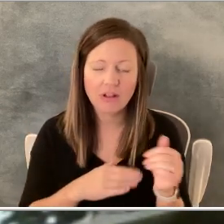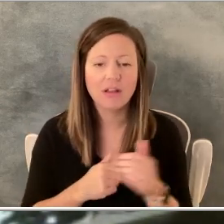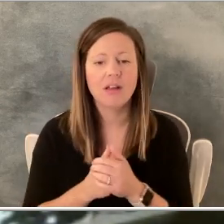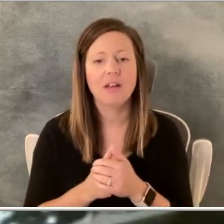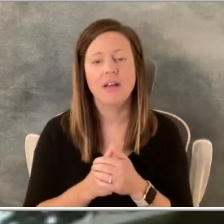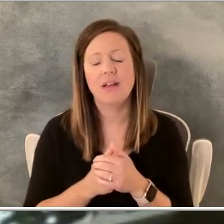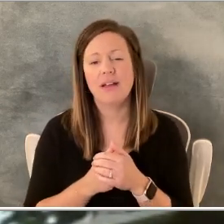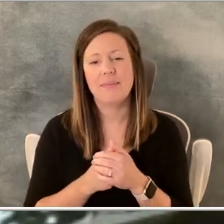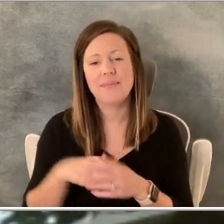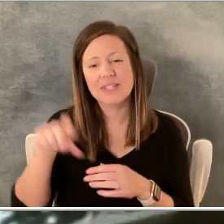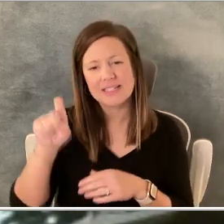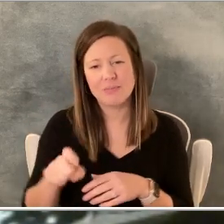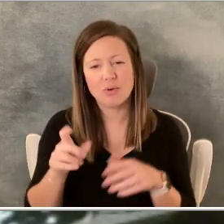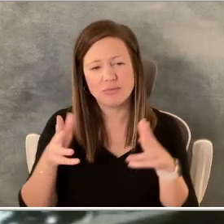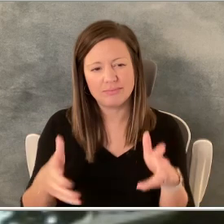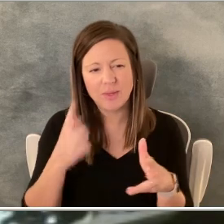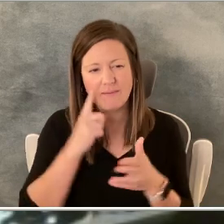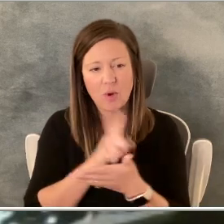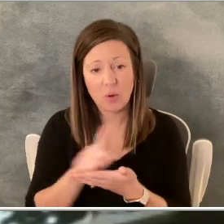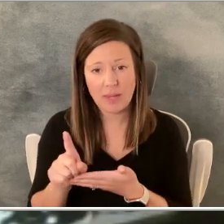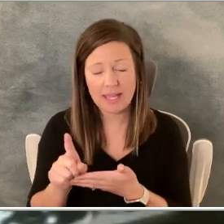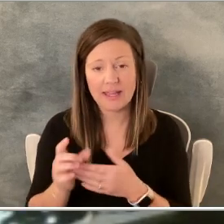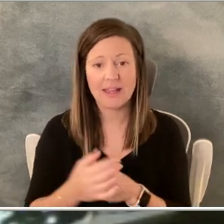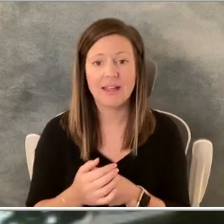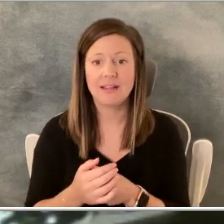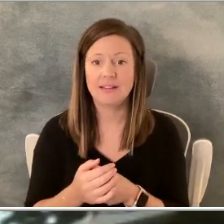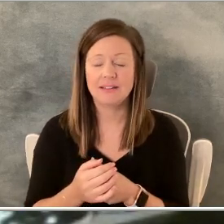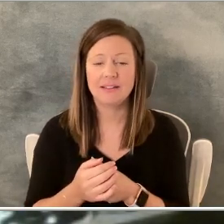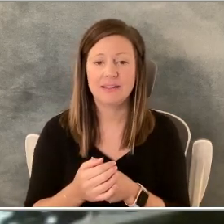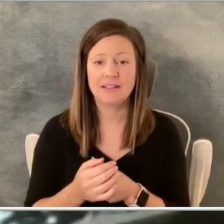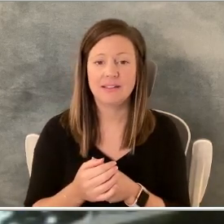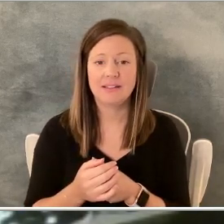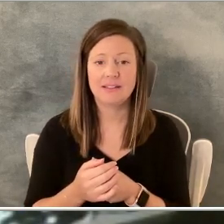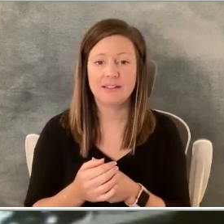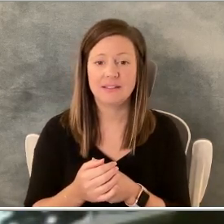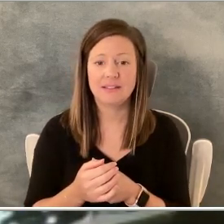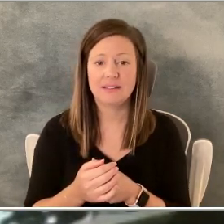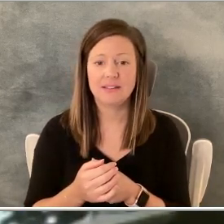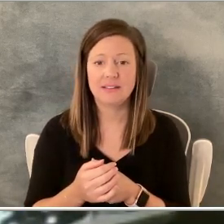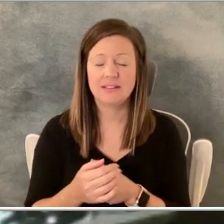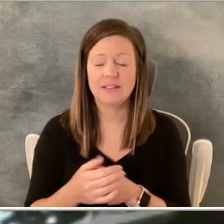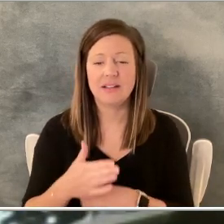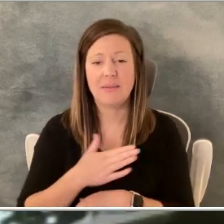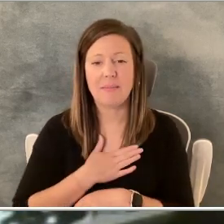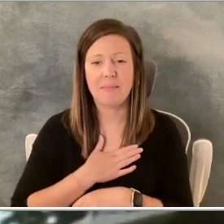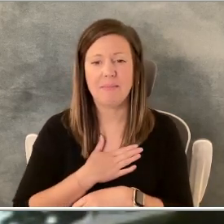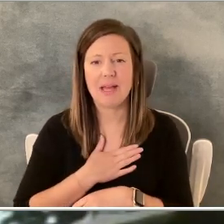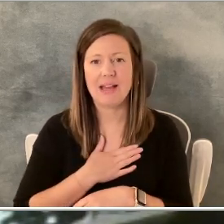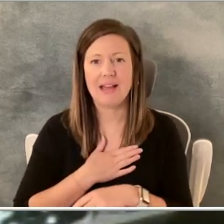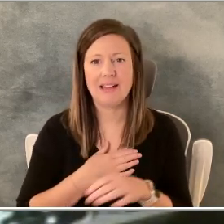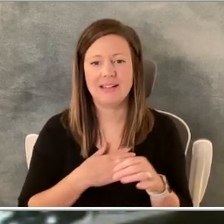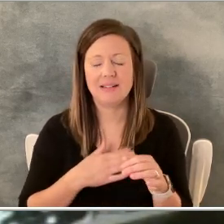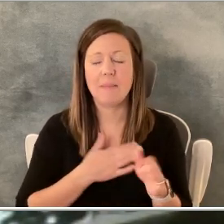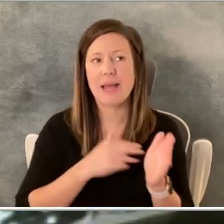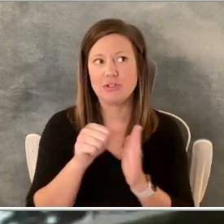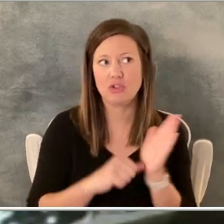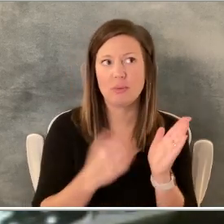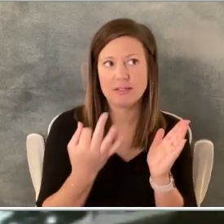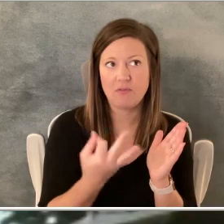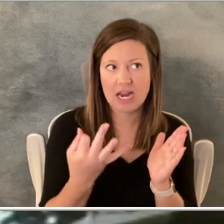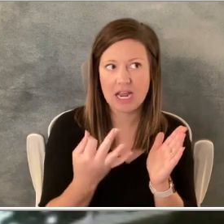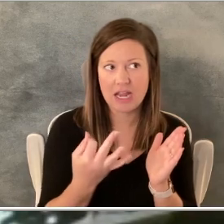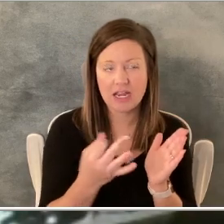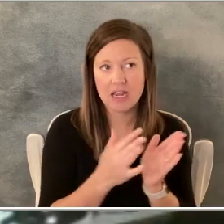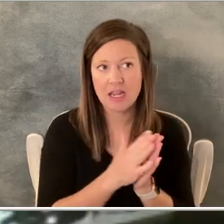supposed to have it in for a week. I had it in for, my surgery's on Friday.